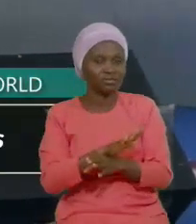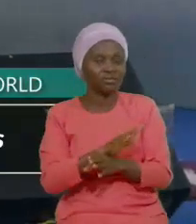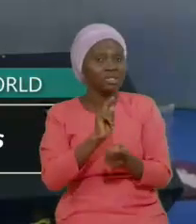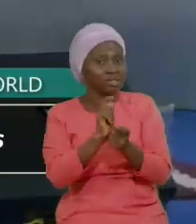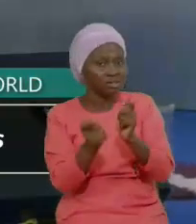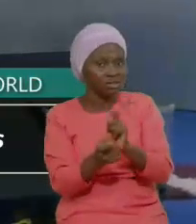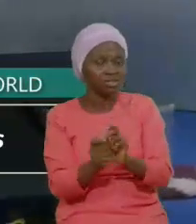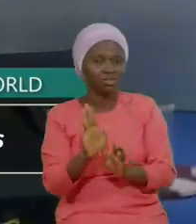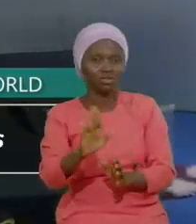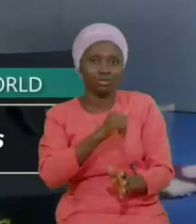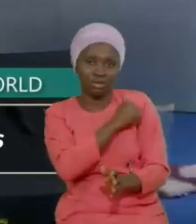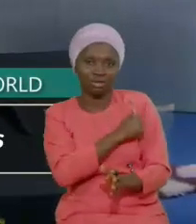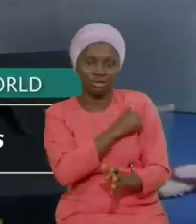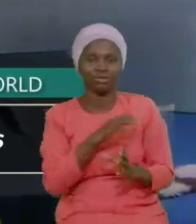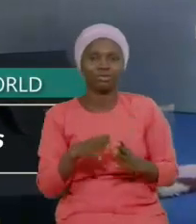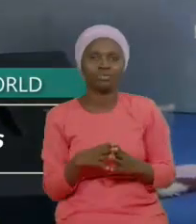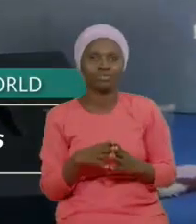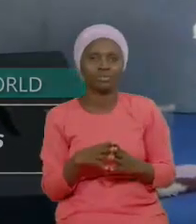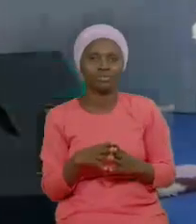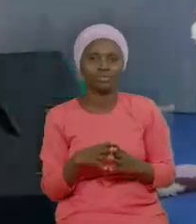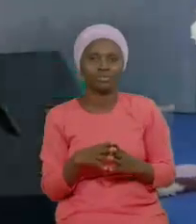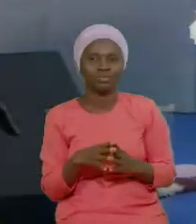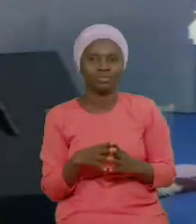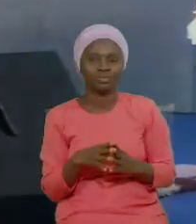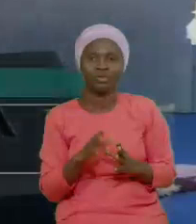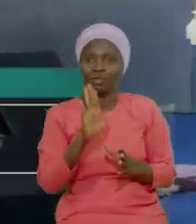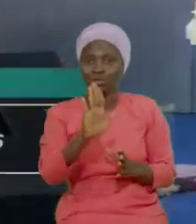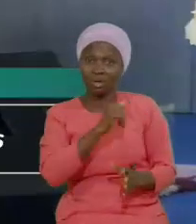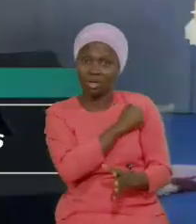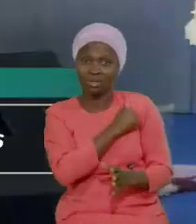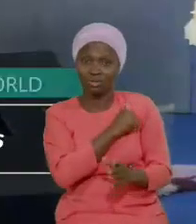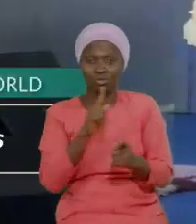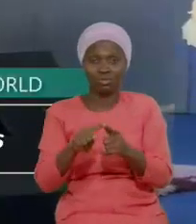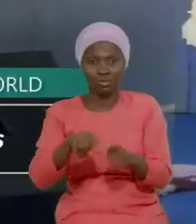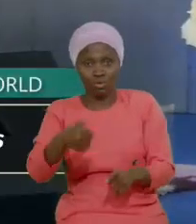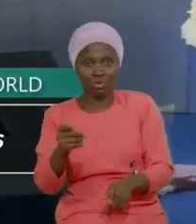Change your attitude. Your attitude to people.